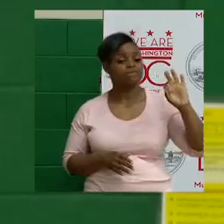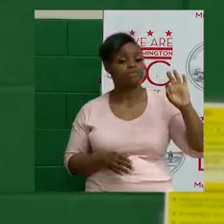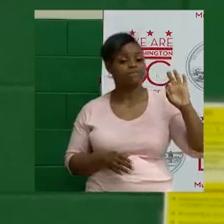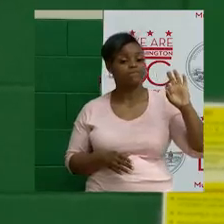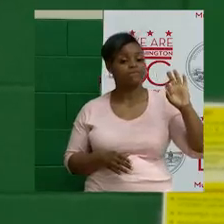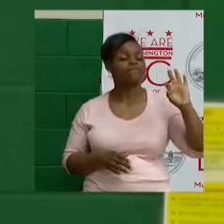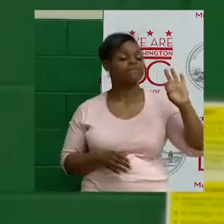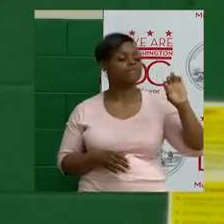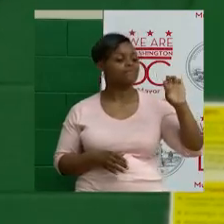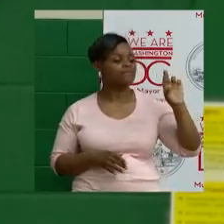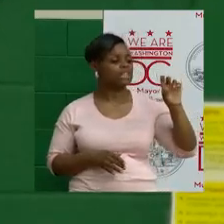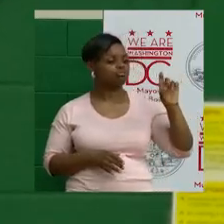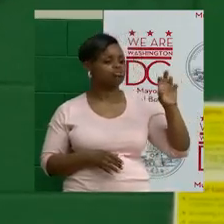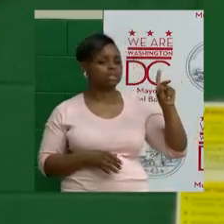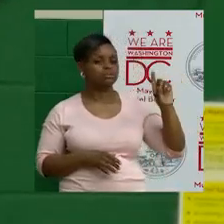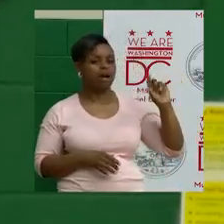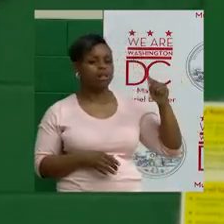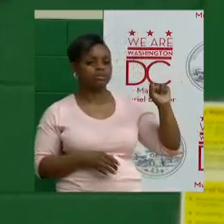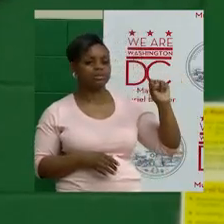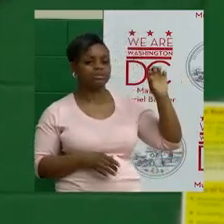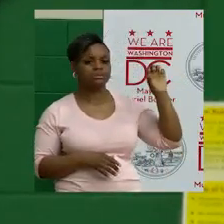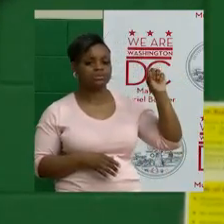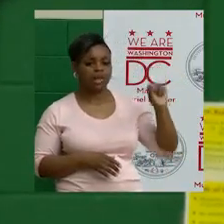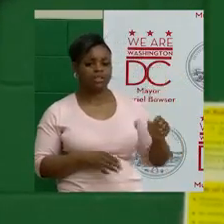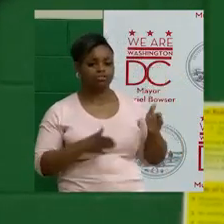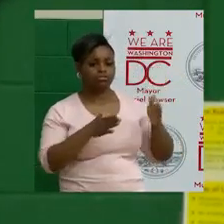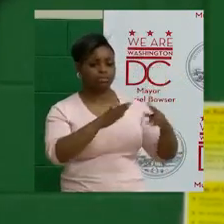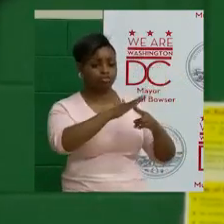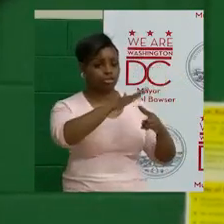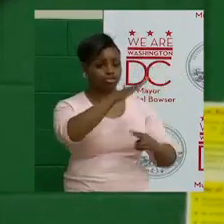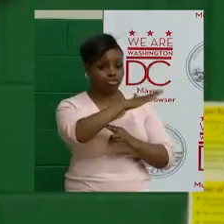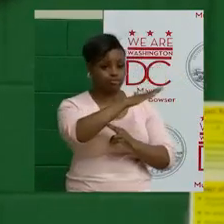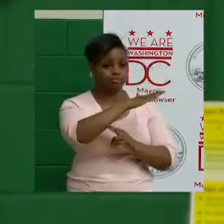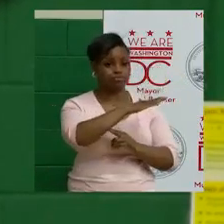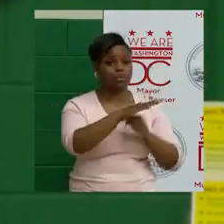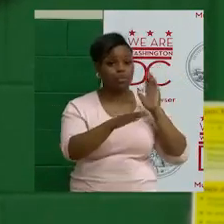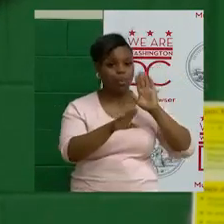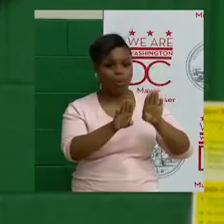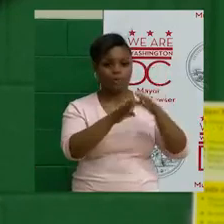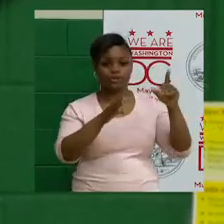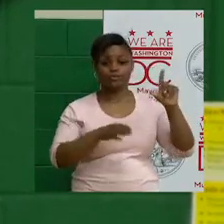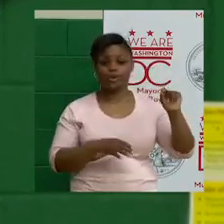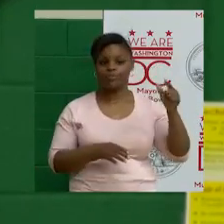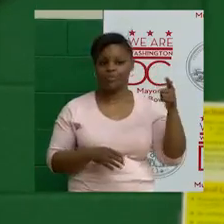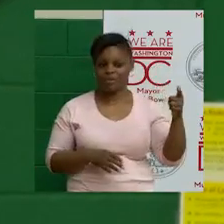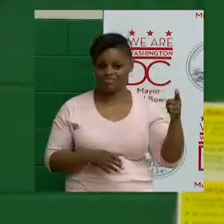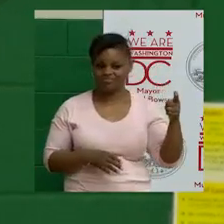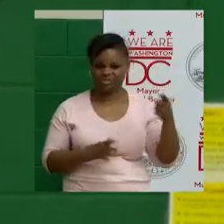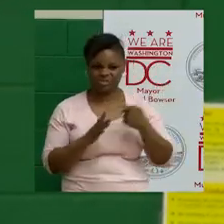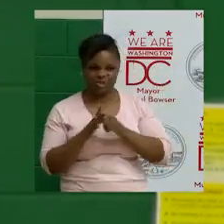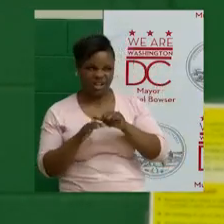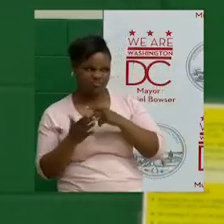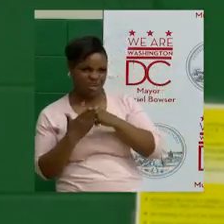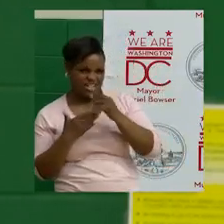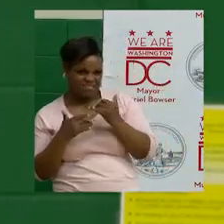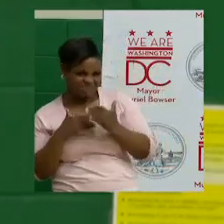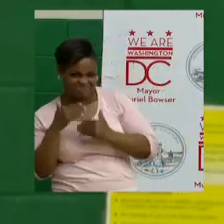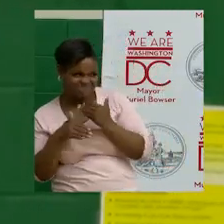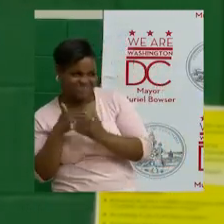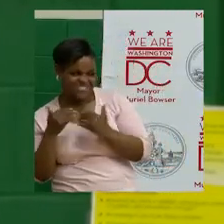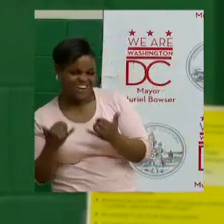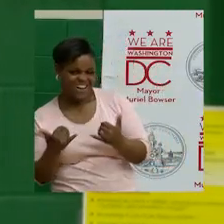Frederick Douglass Bridge, South Capitol Street Bridge, which it will be open by 2021. And it also